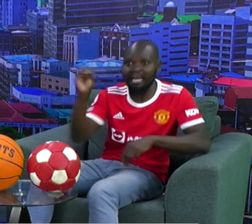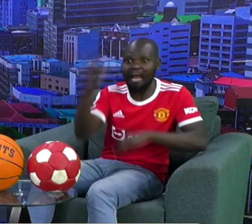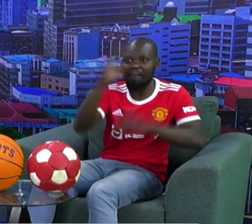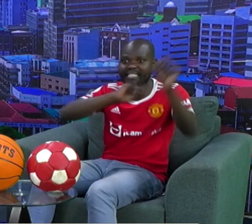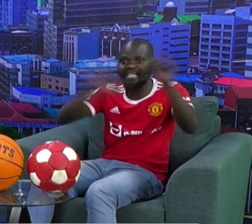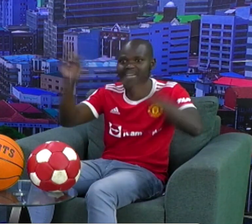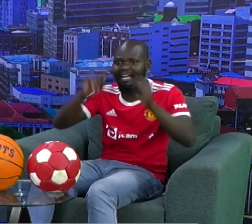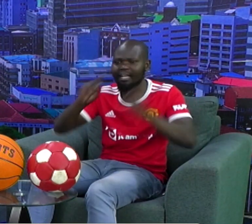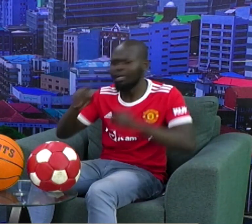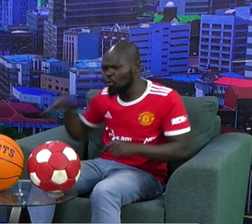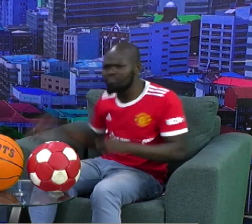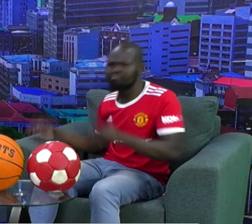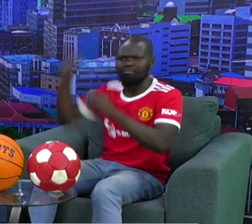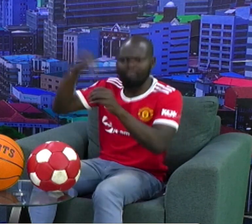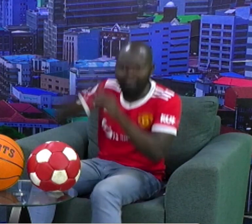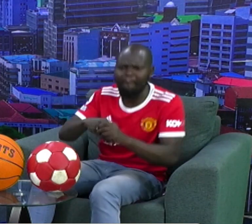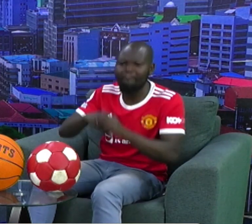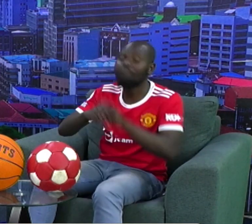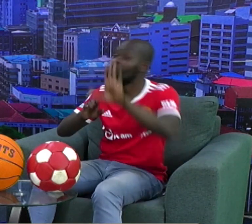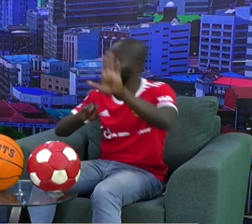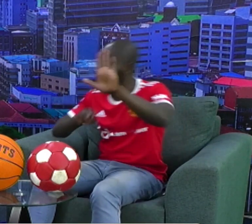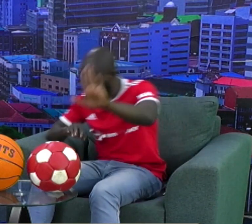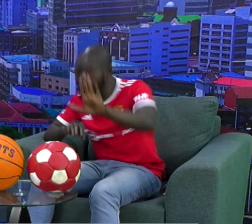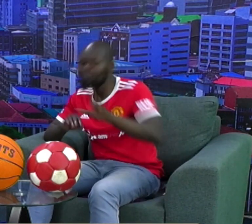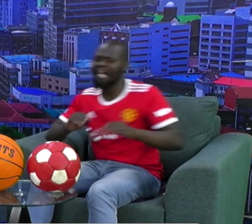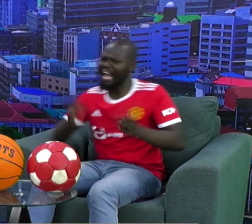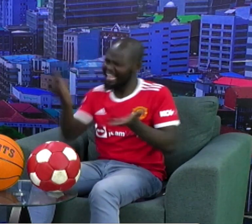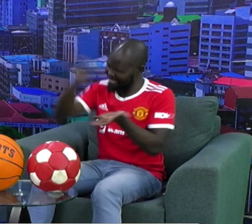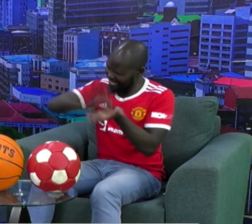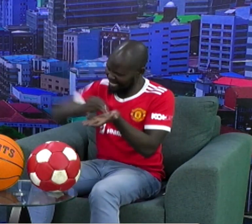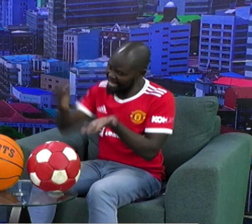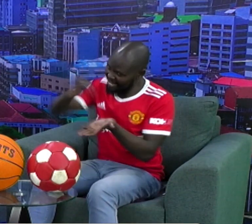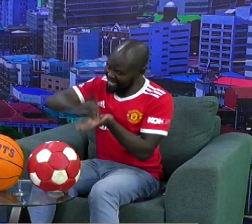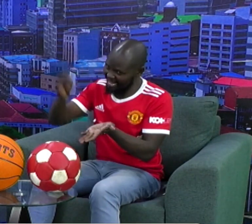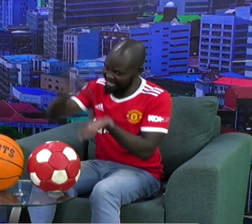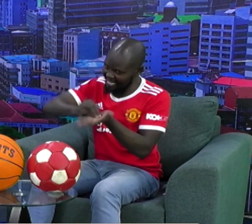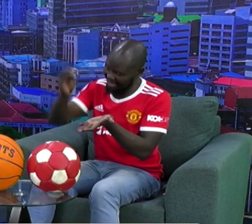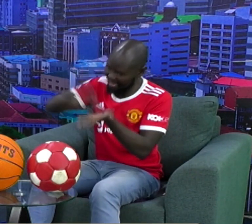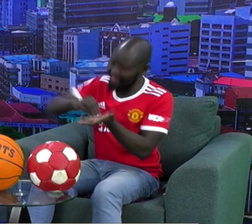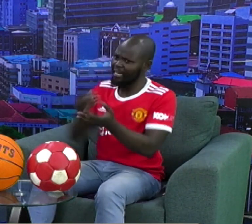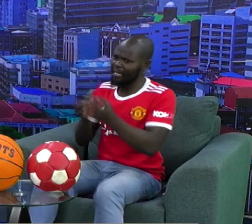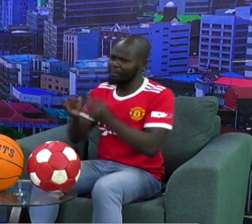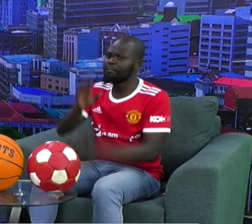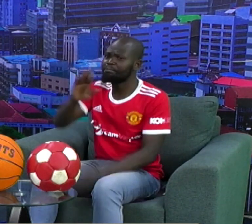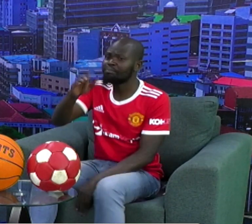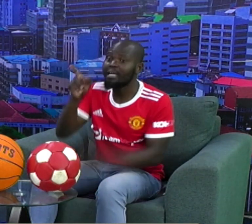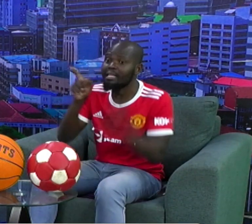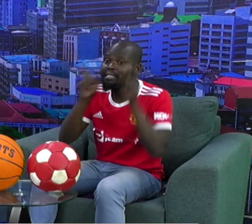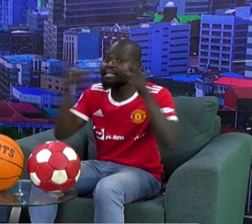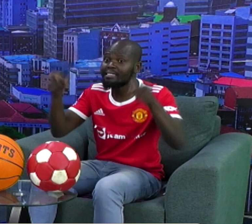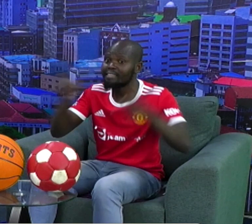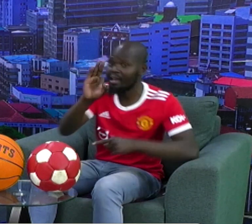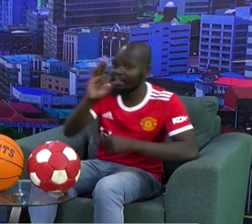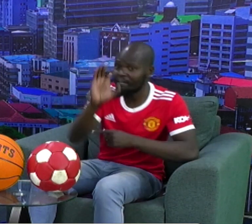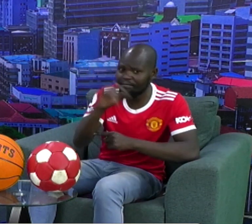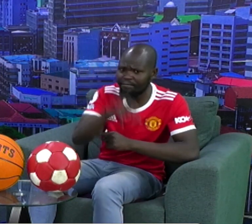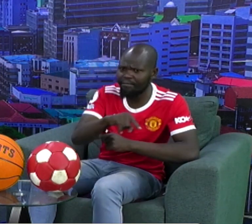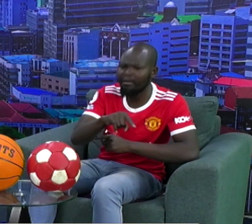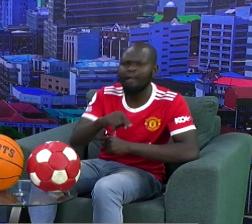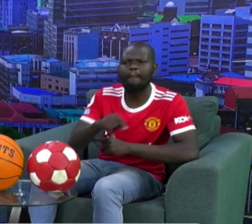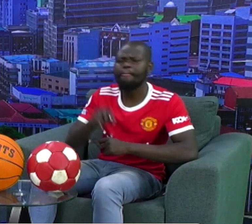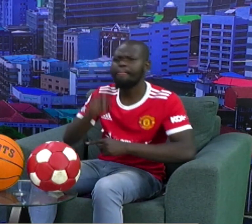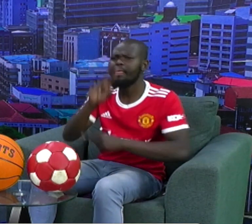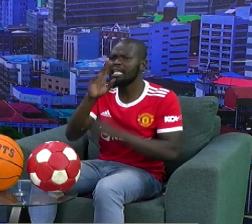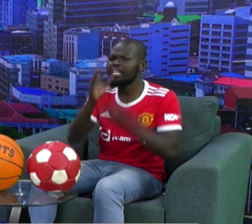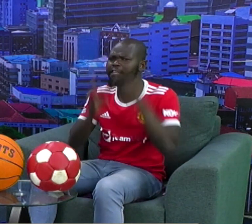Right. But Harambee Stars, they have taken him to the squad. Tusker FC,